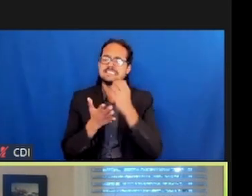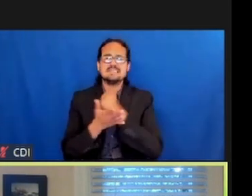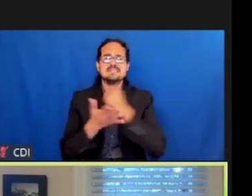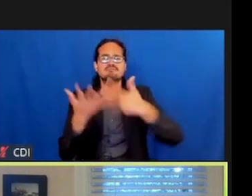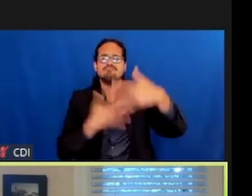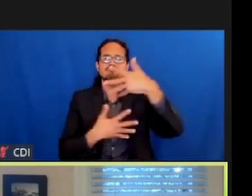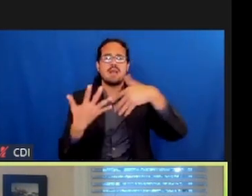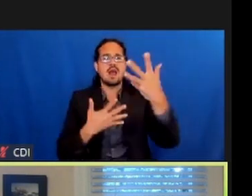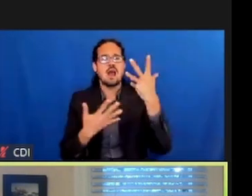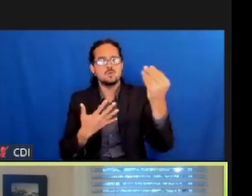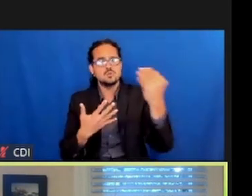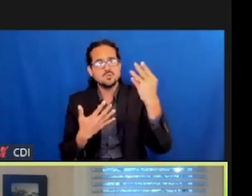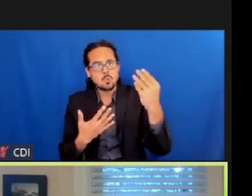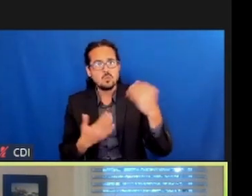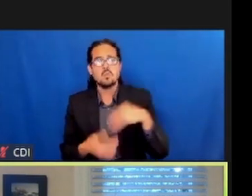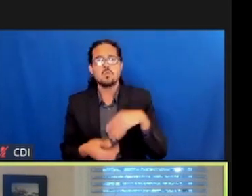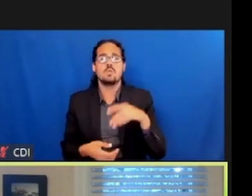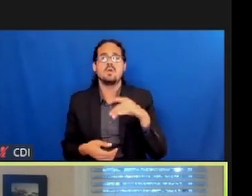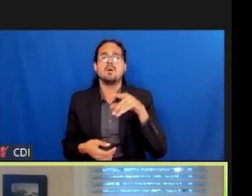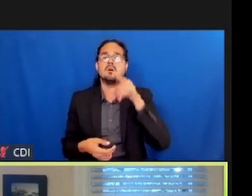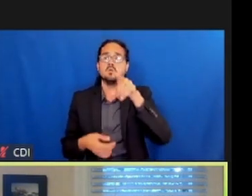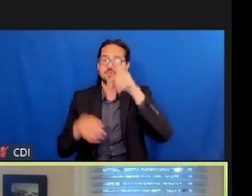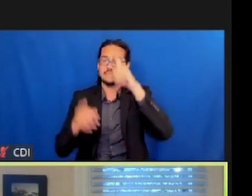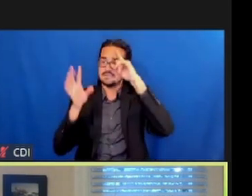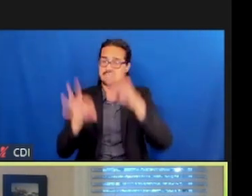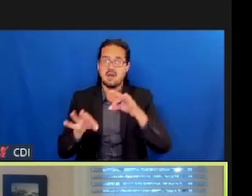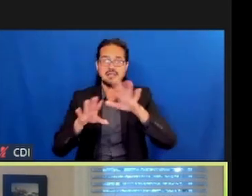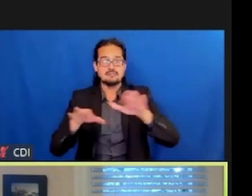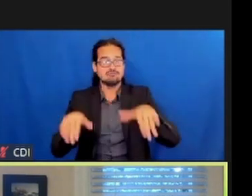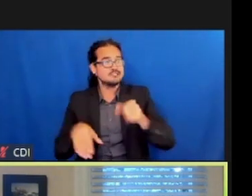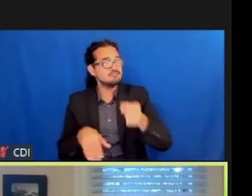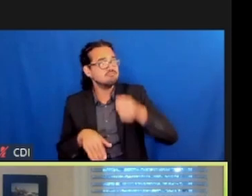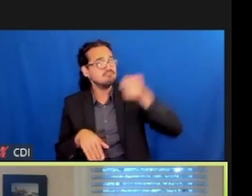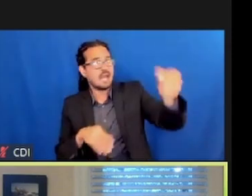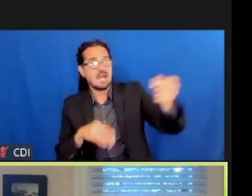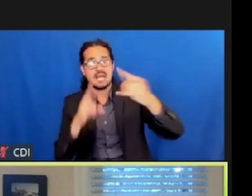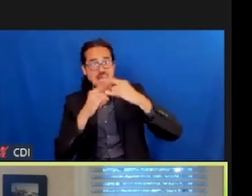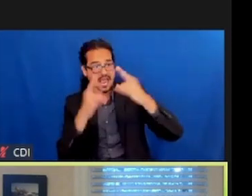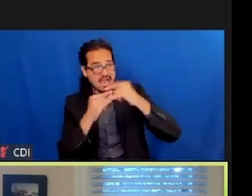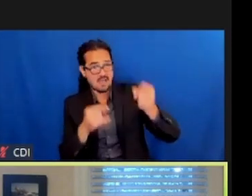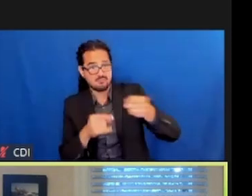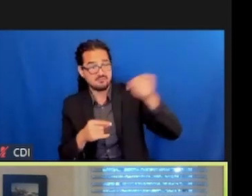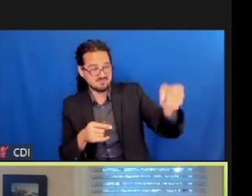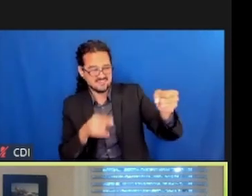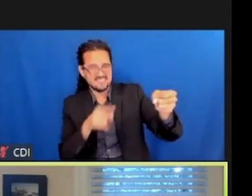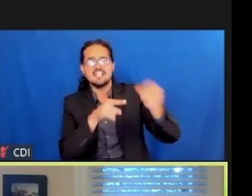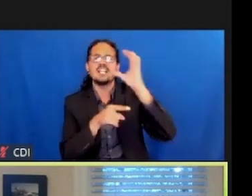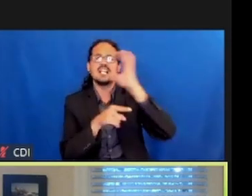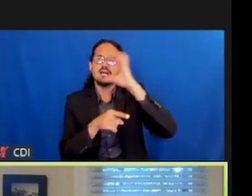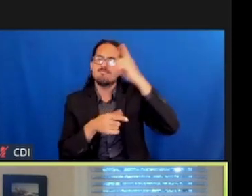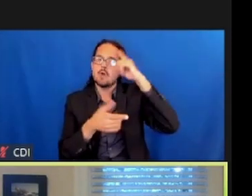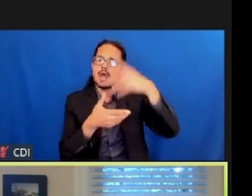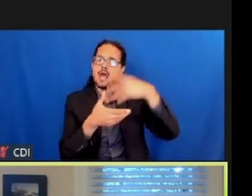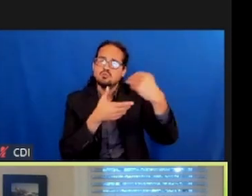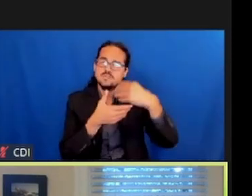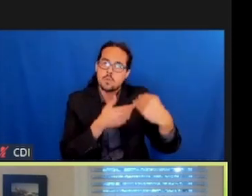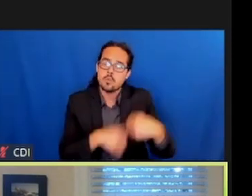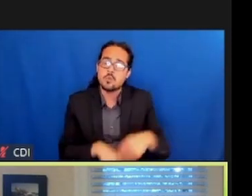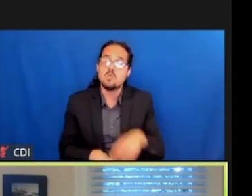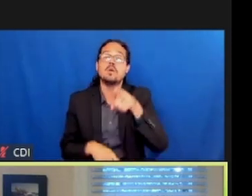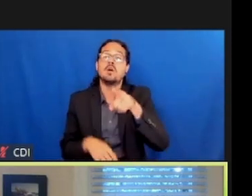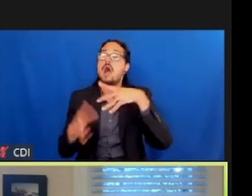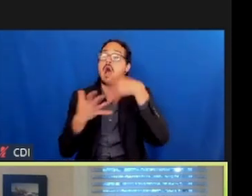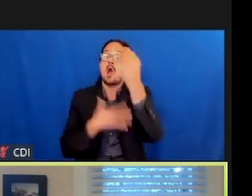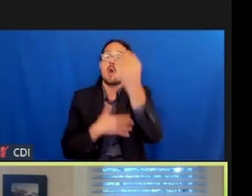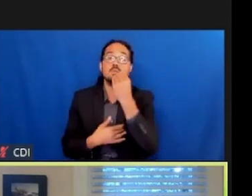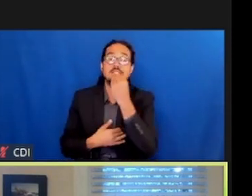more time outdoors, and even if you're going dining, if you have an unvaccinated child, to consider choosing the outdoor option rather